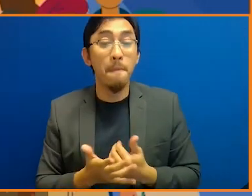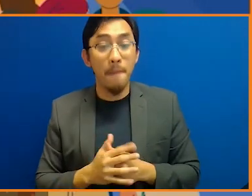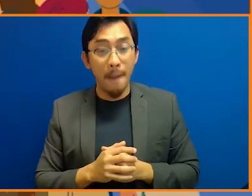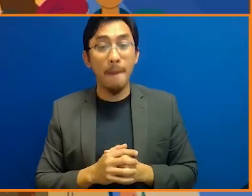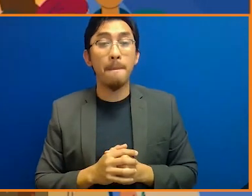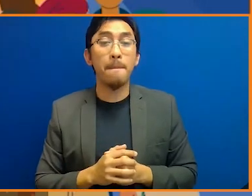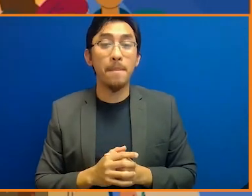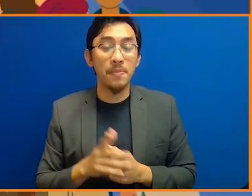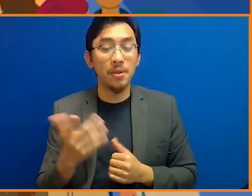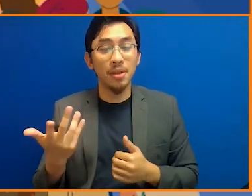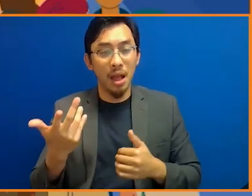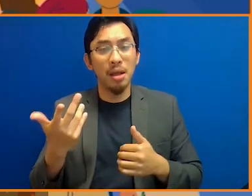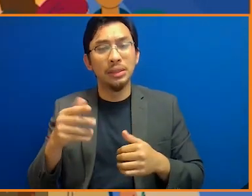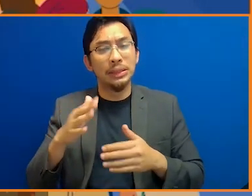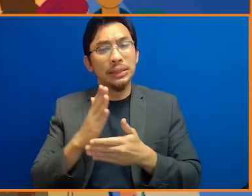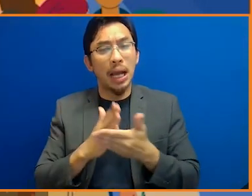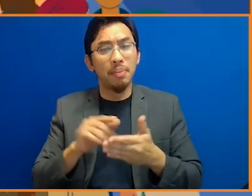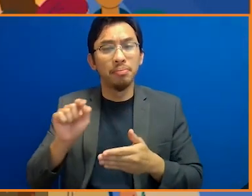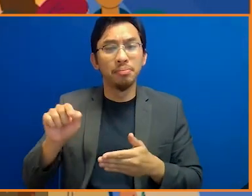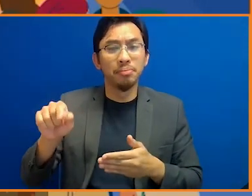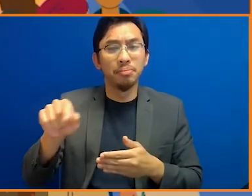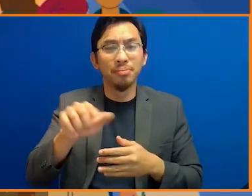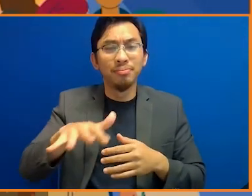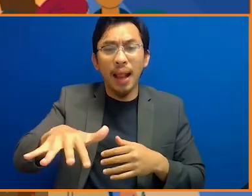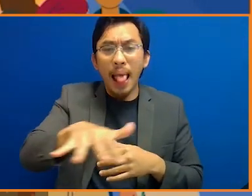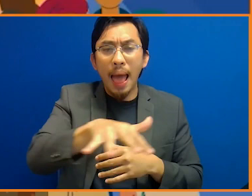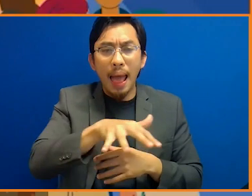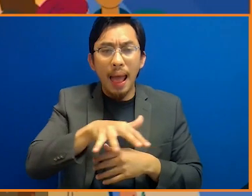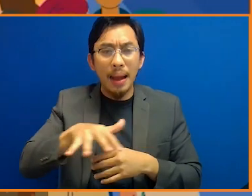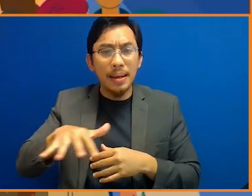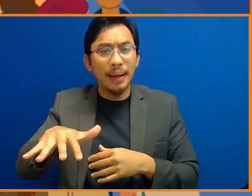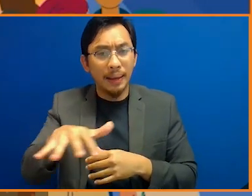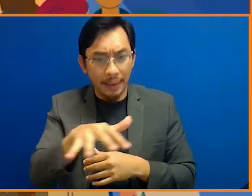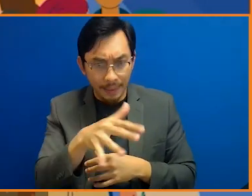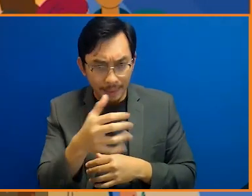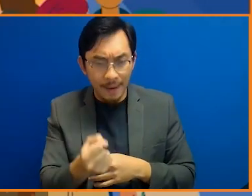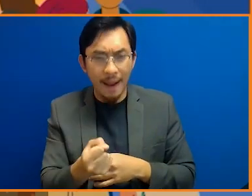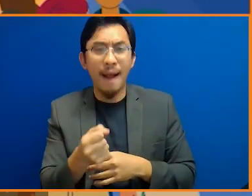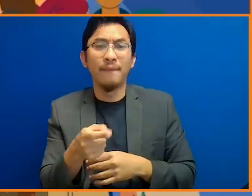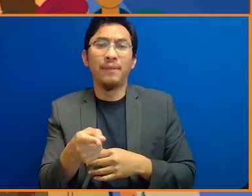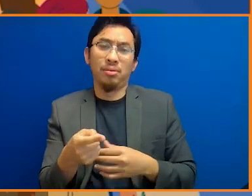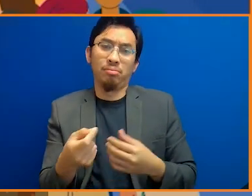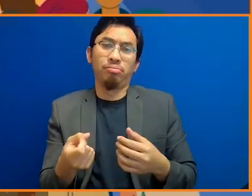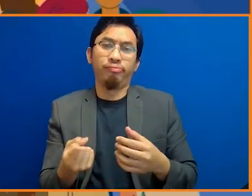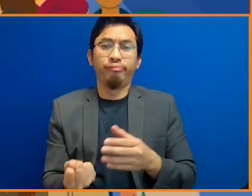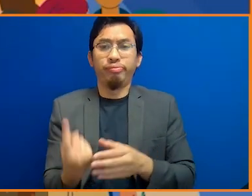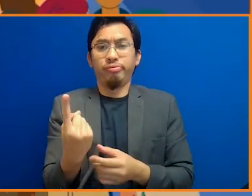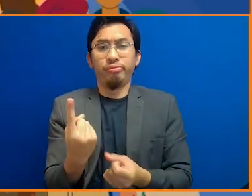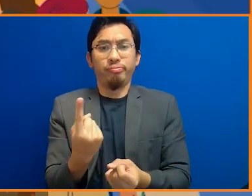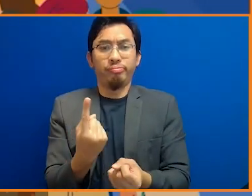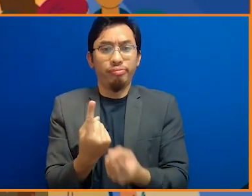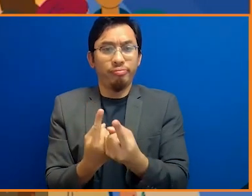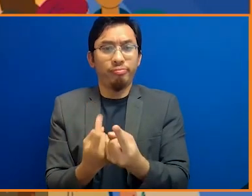also so because of the nature of several submarine landslides, so you can see that there are many sources